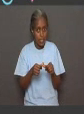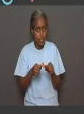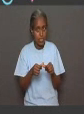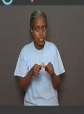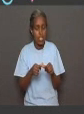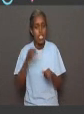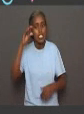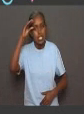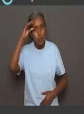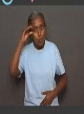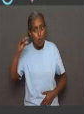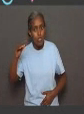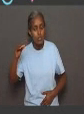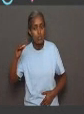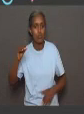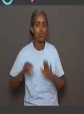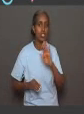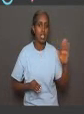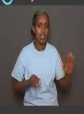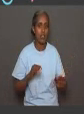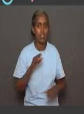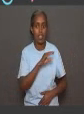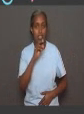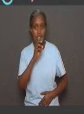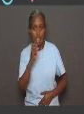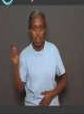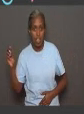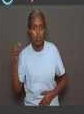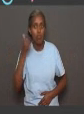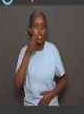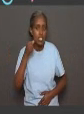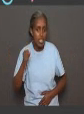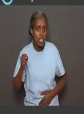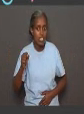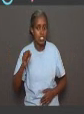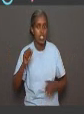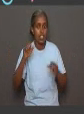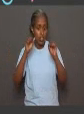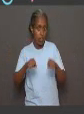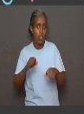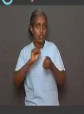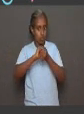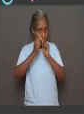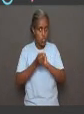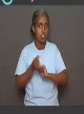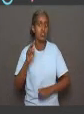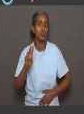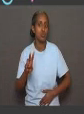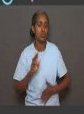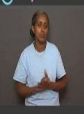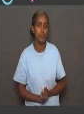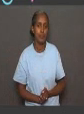remember that the boys to the left and right of the girls can change